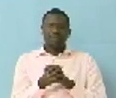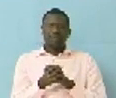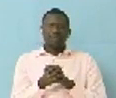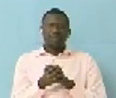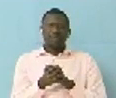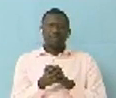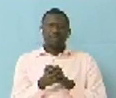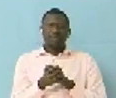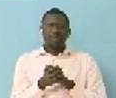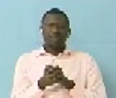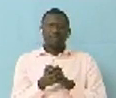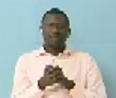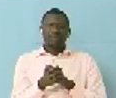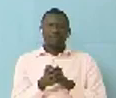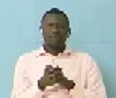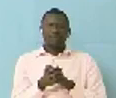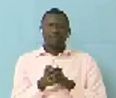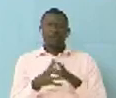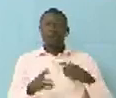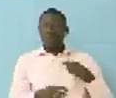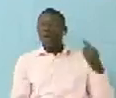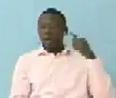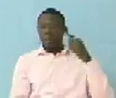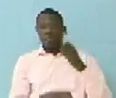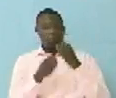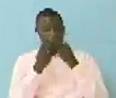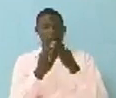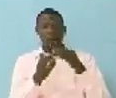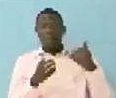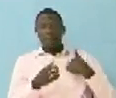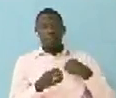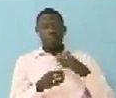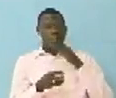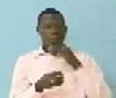I heard him mention those who are in the panel.